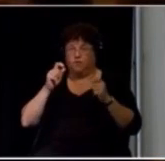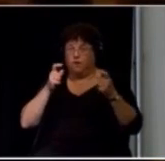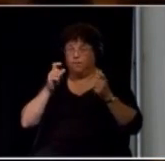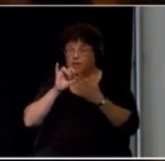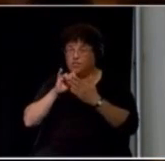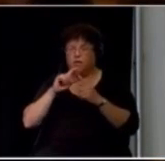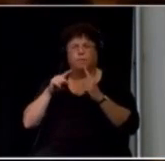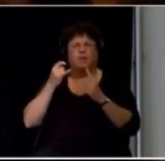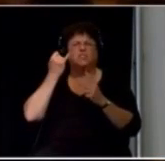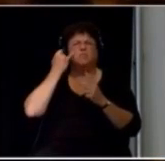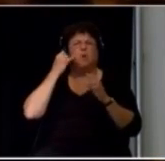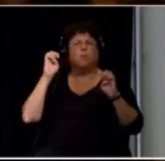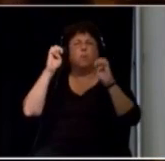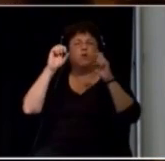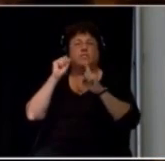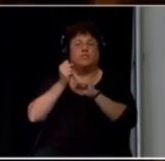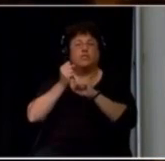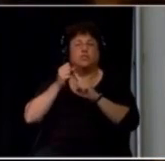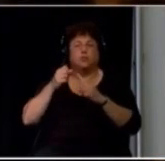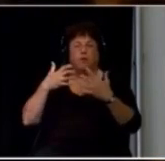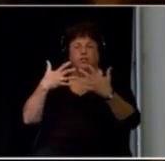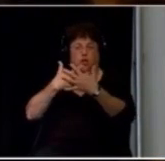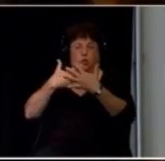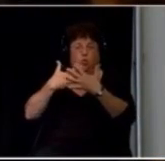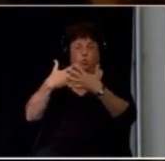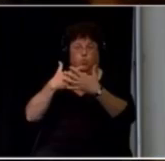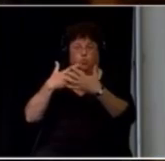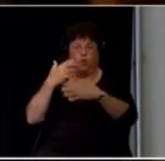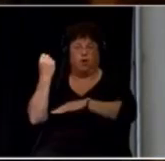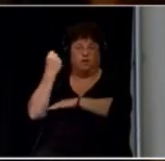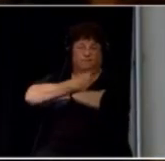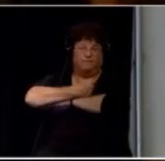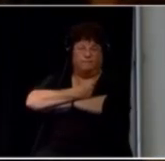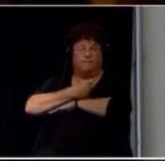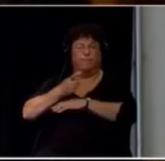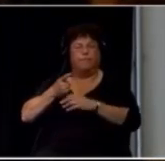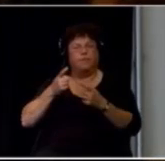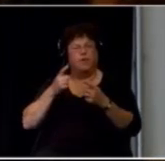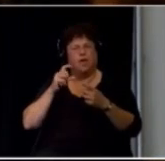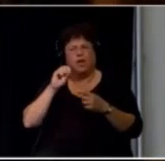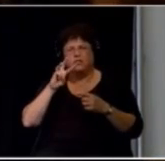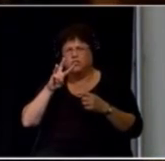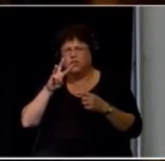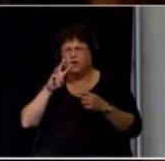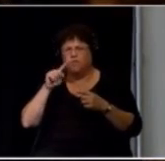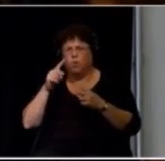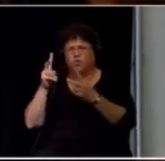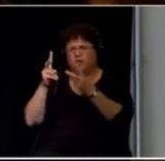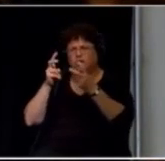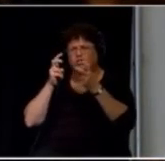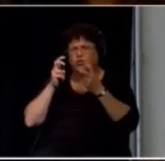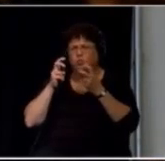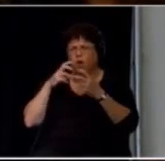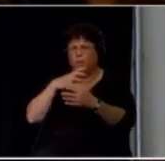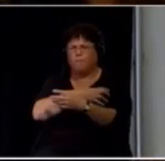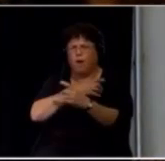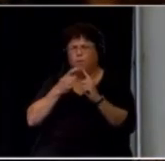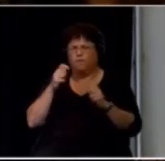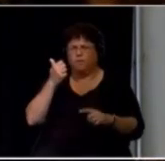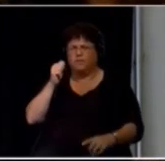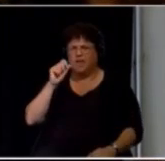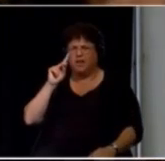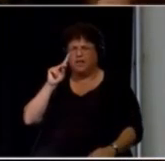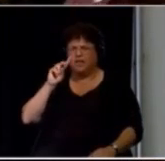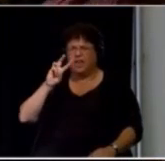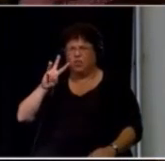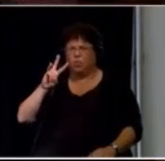in an emergency situation like a grid blackout, does the software only draw backup power from the 10 kilowatt hour model, or would it ever, in